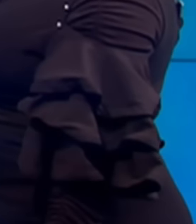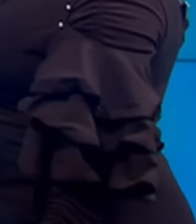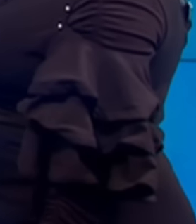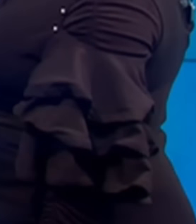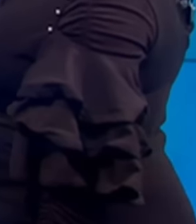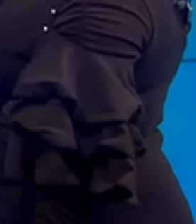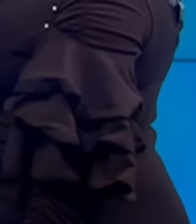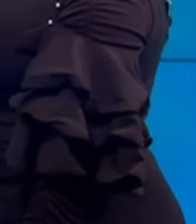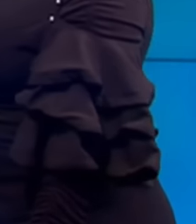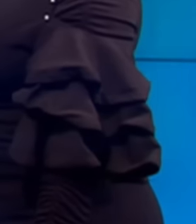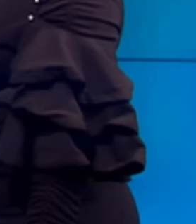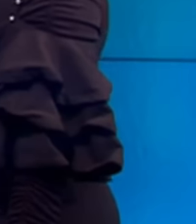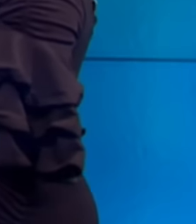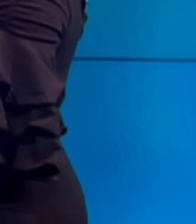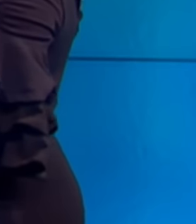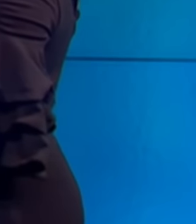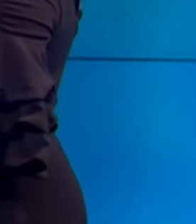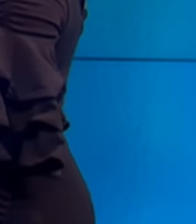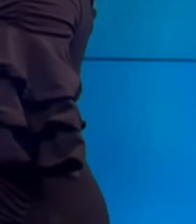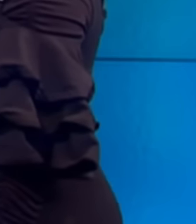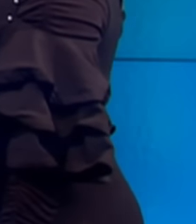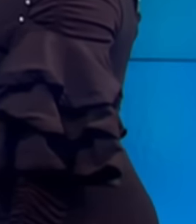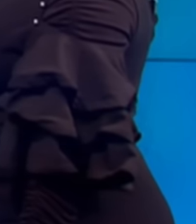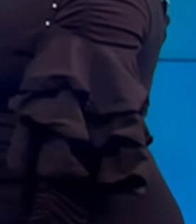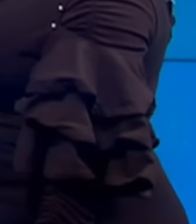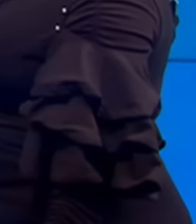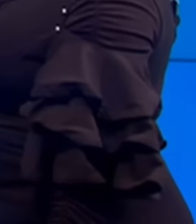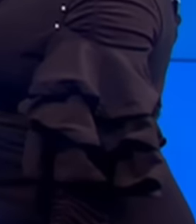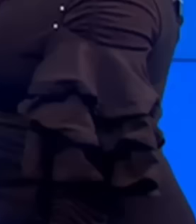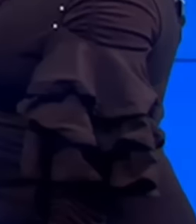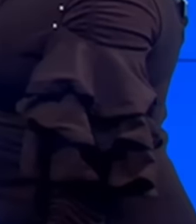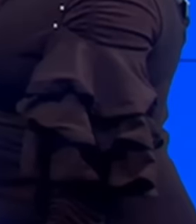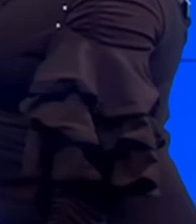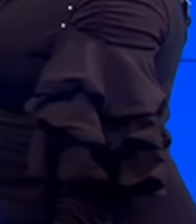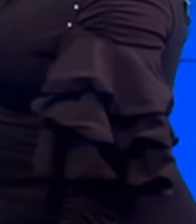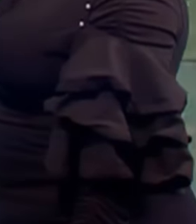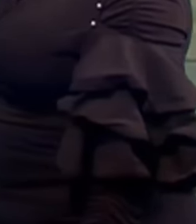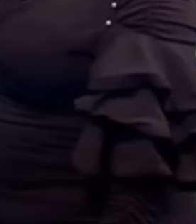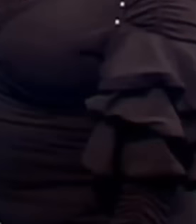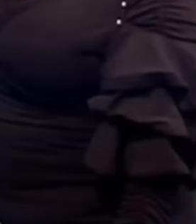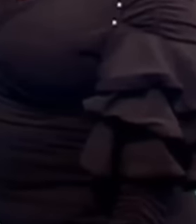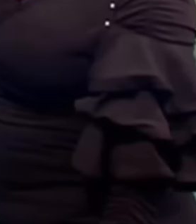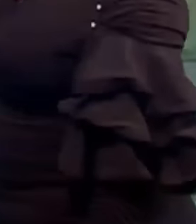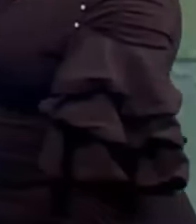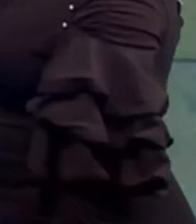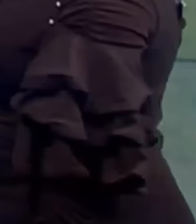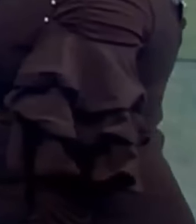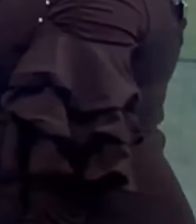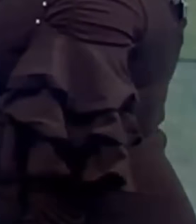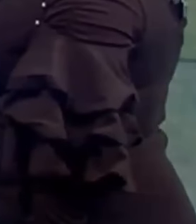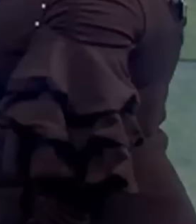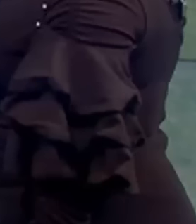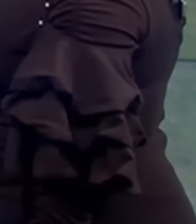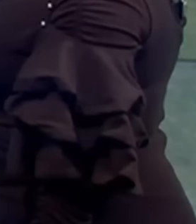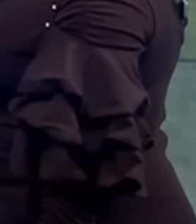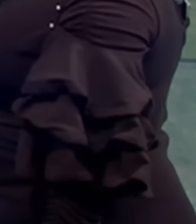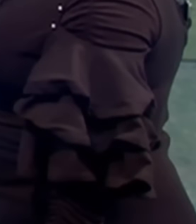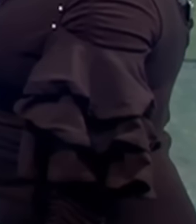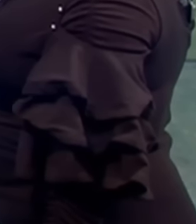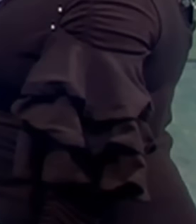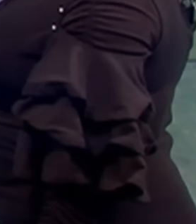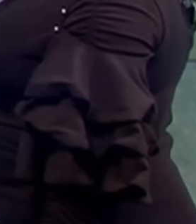Western Cape le gona go tlabe go ntše go ne le maru go tlabe go ntše go ne le tšatši le le pipileng re tšwela pele jwale le tšona go la go sasa re lebelela gona go la Gauteng